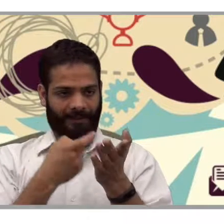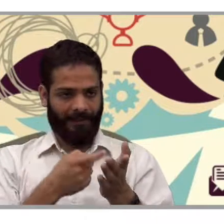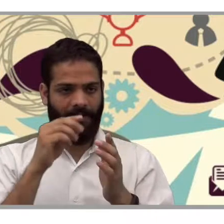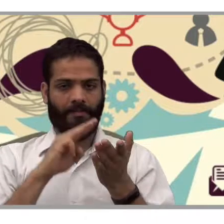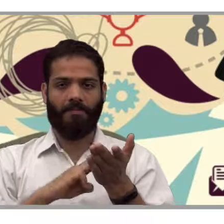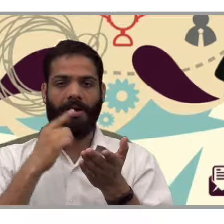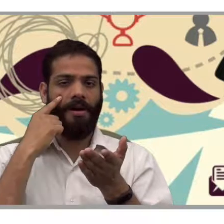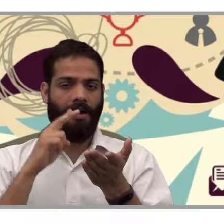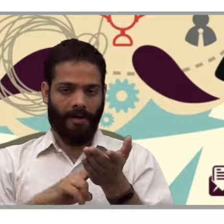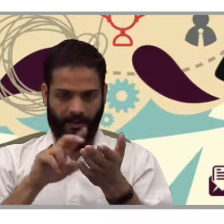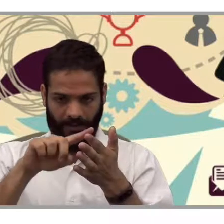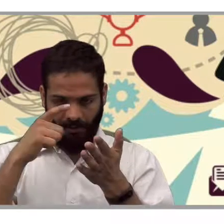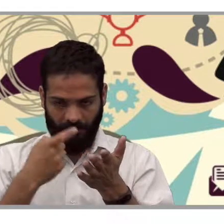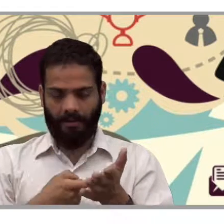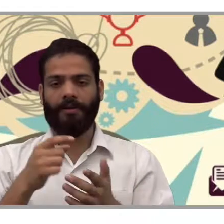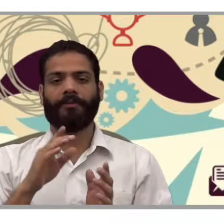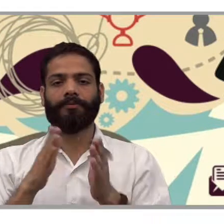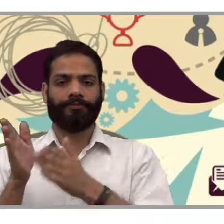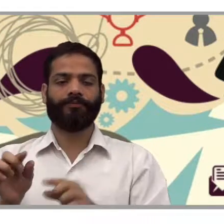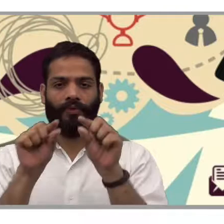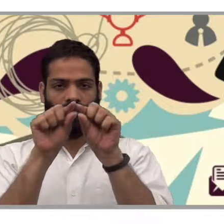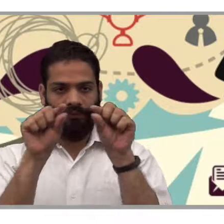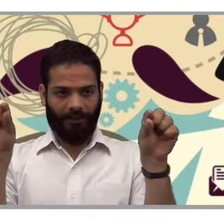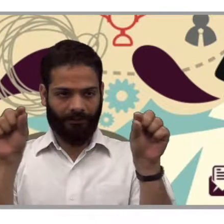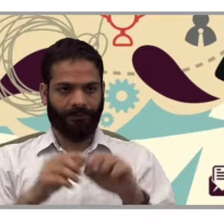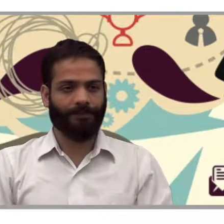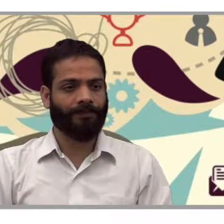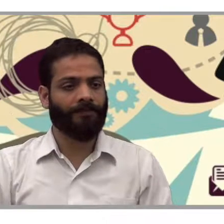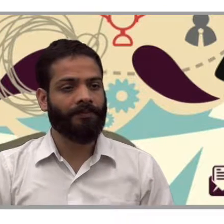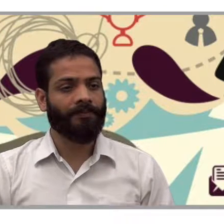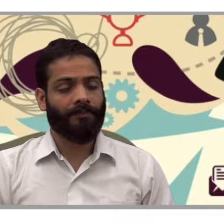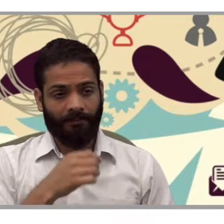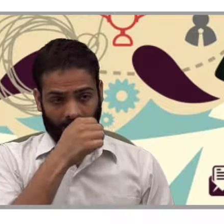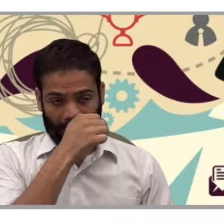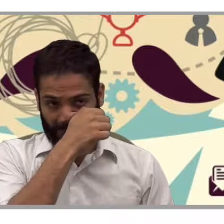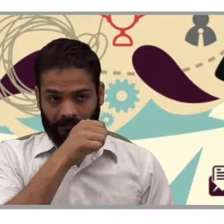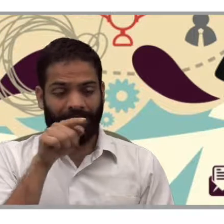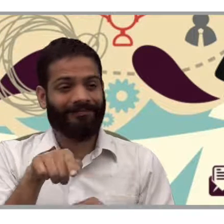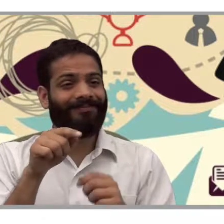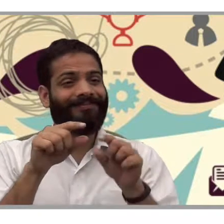determiner phrase, which will henceforth be called as DP.